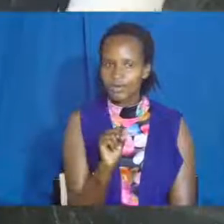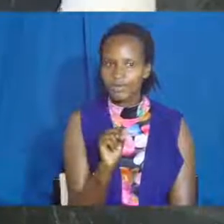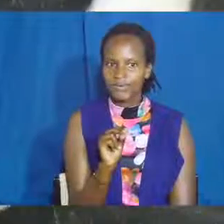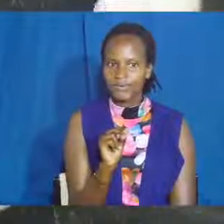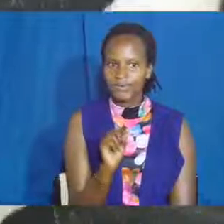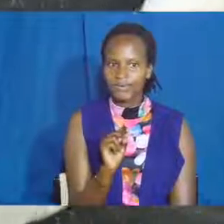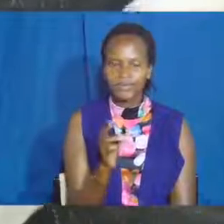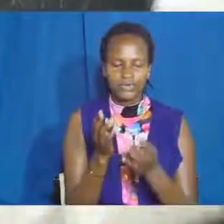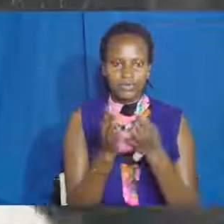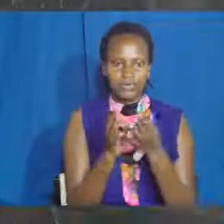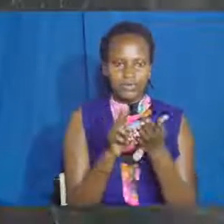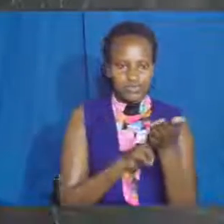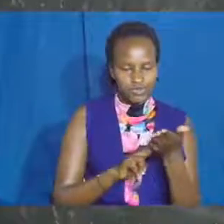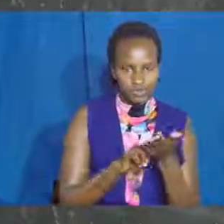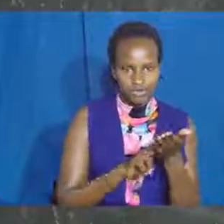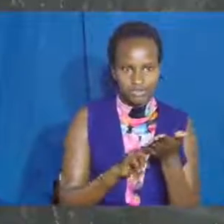the use